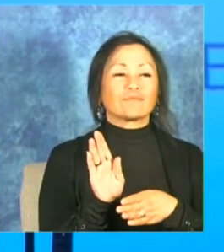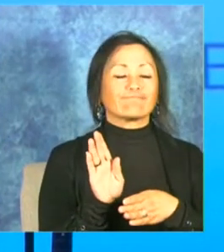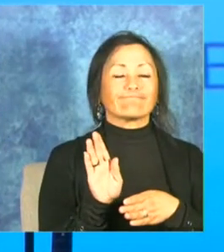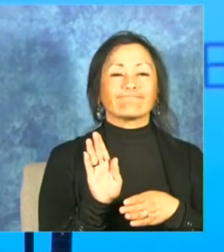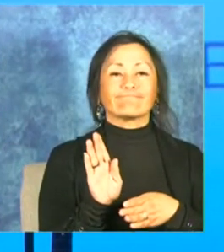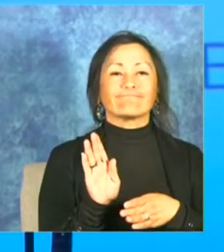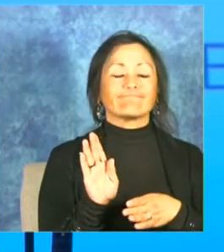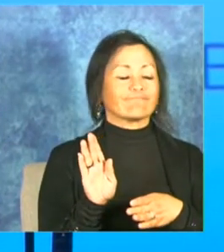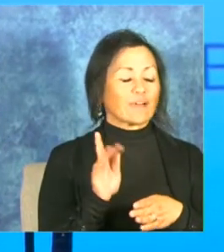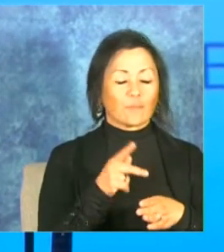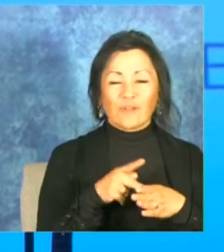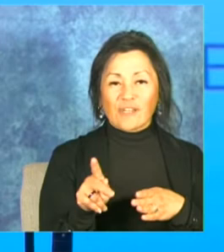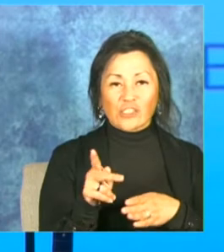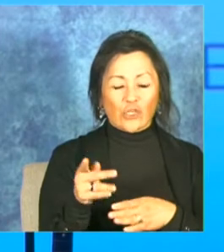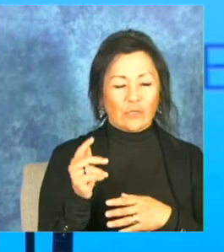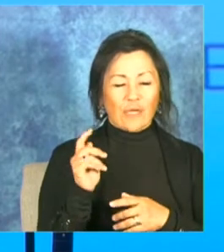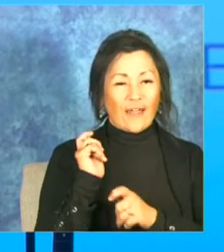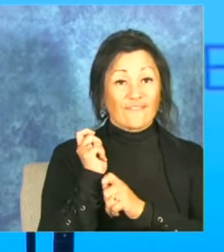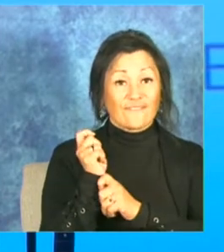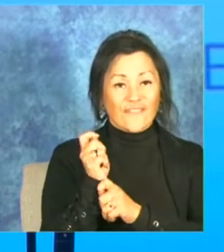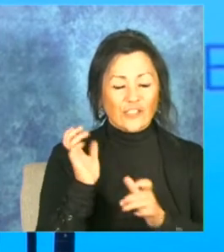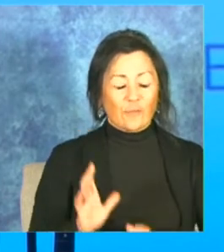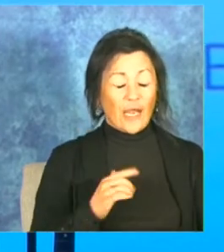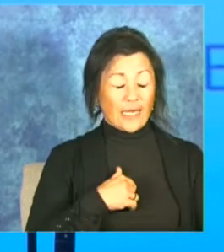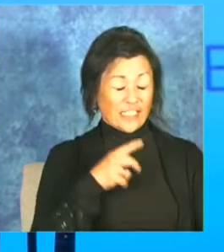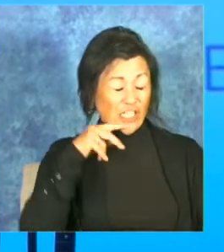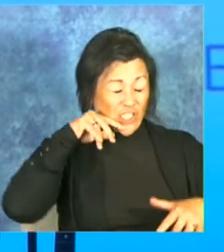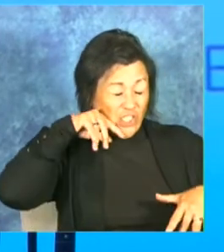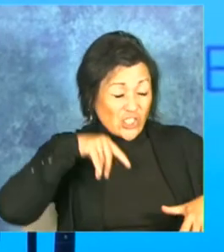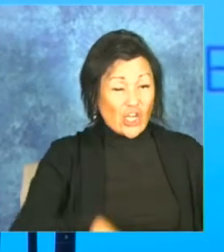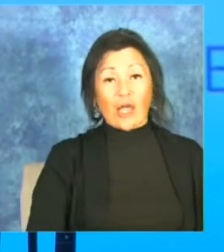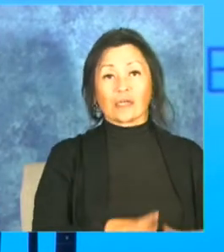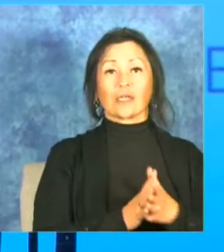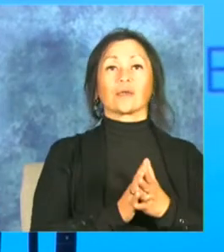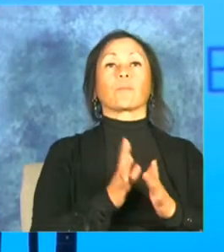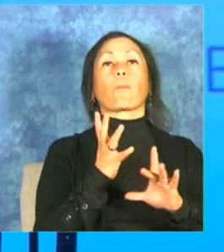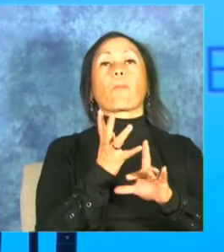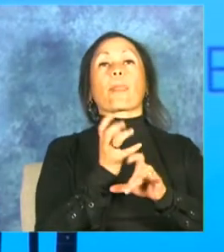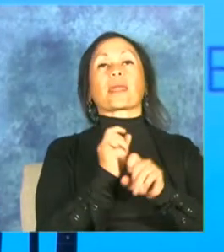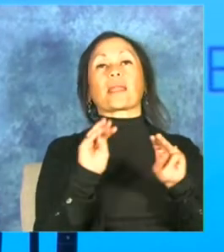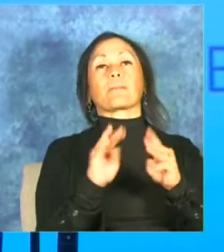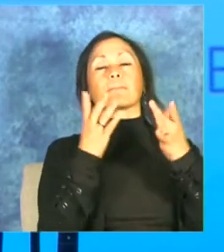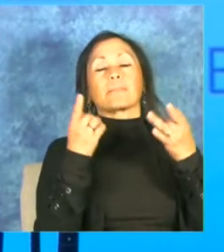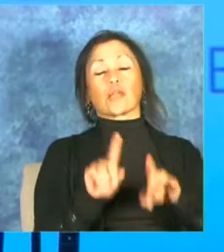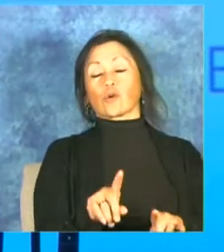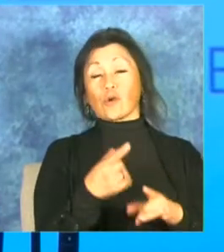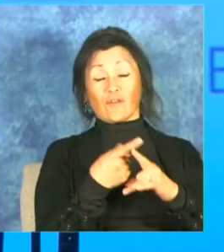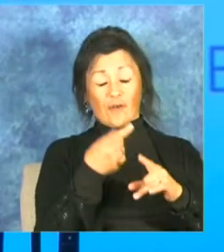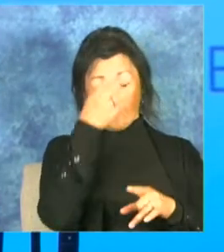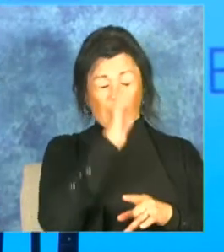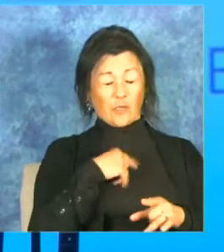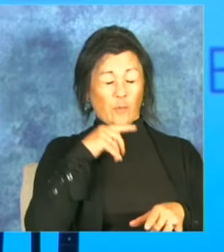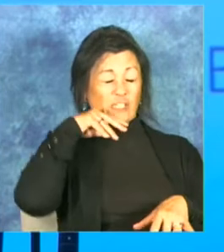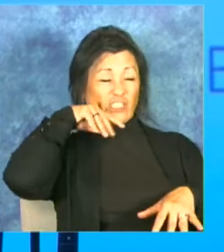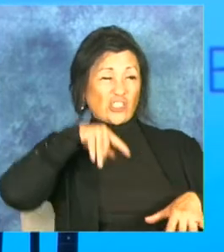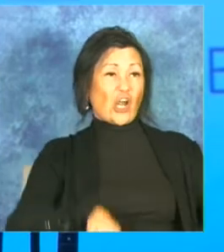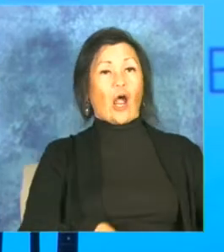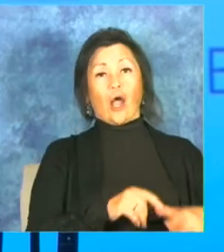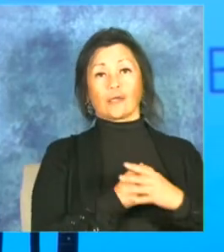he's astonished at the catch. You get a miracle from God, you will be